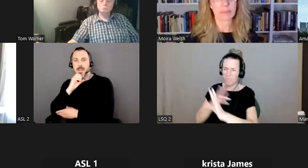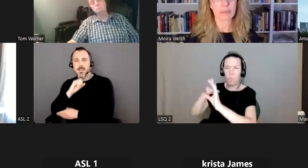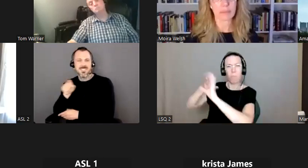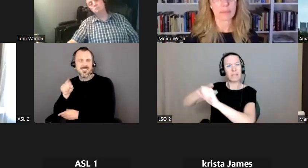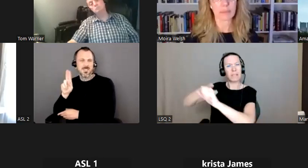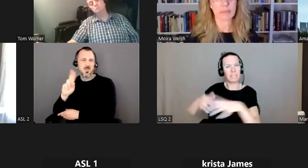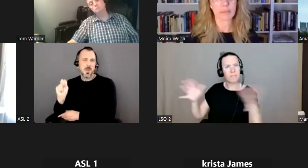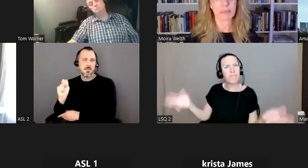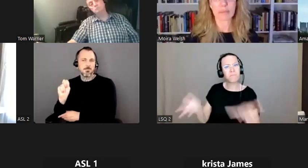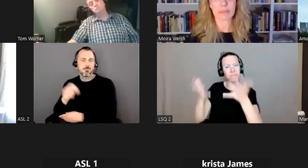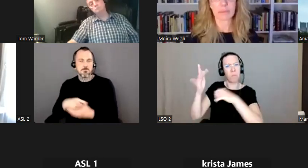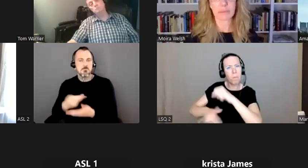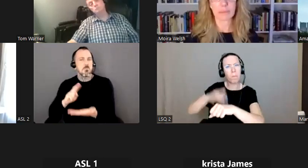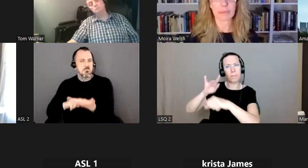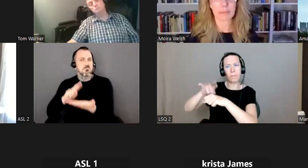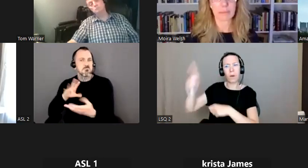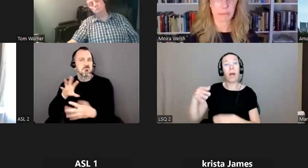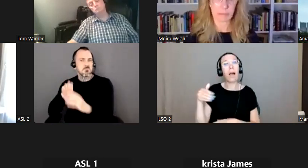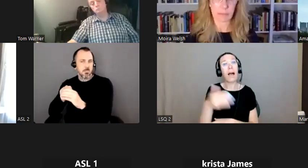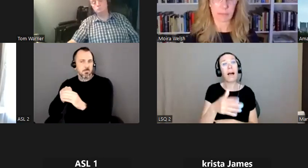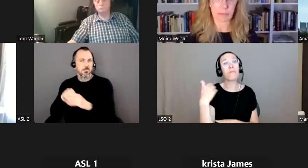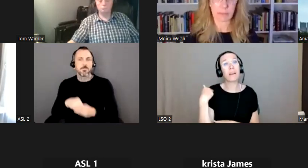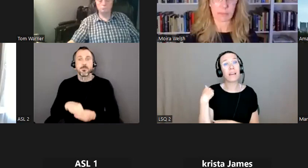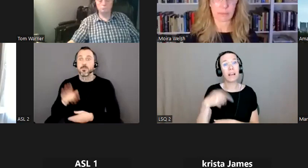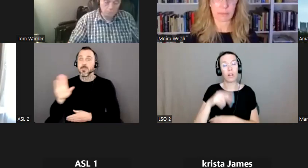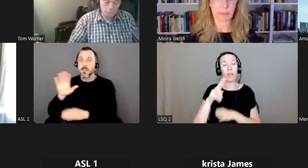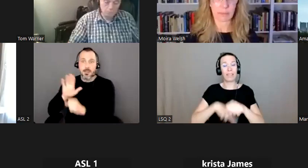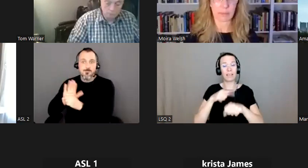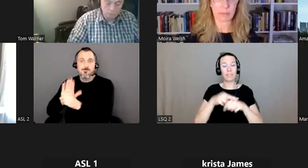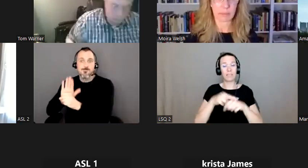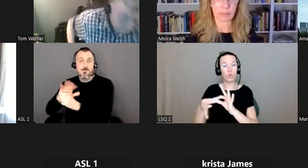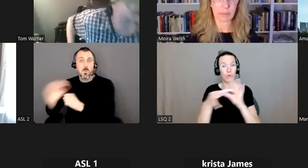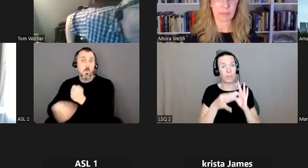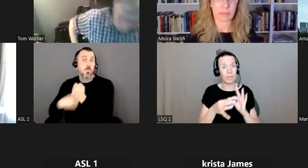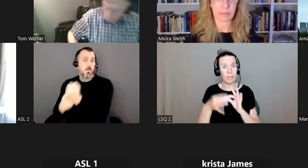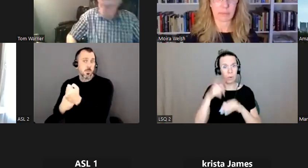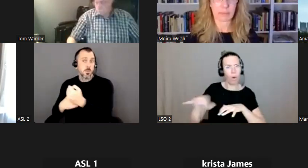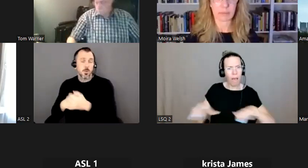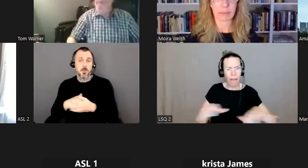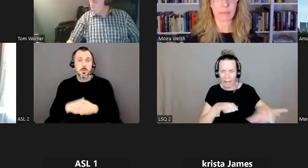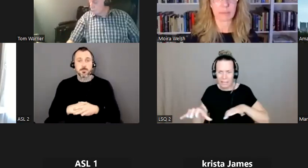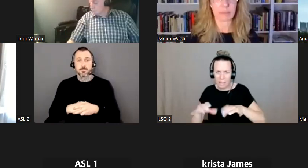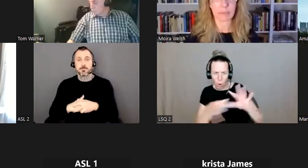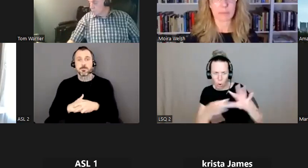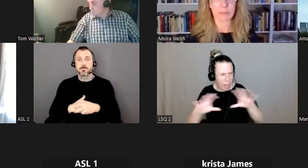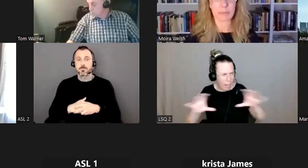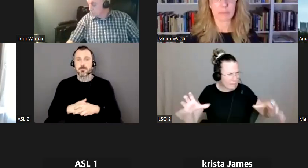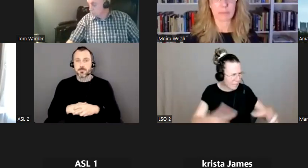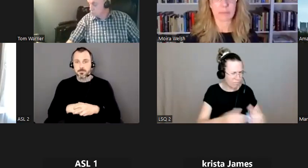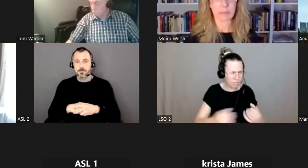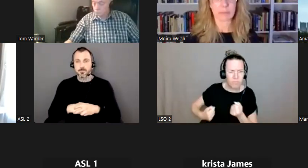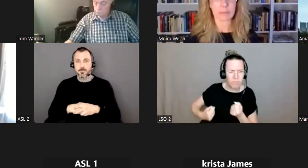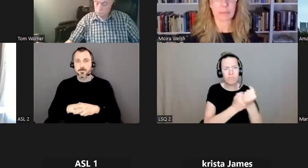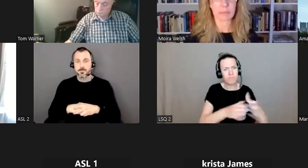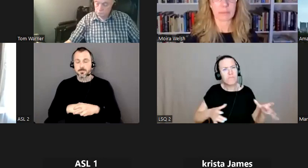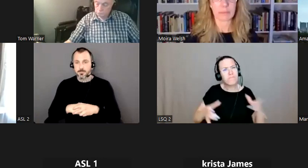UN to support all the collective action that's happening, that we are then participating and becoming a founding